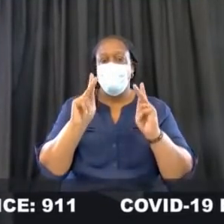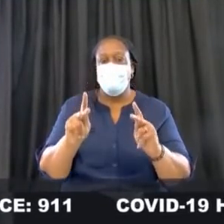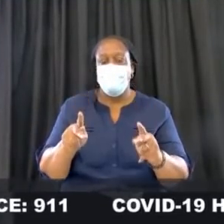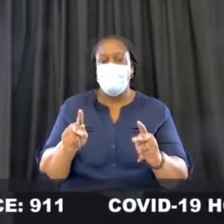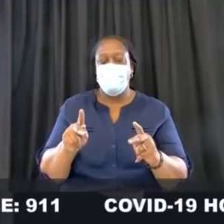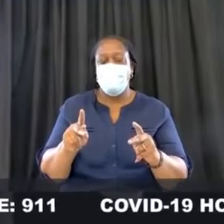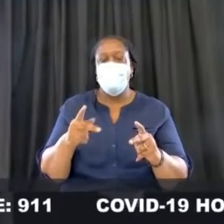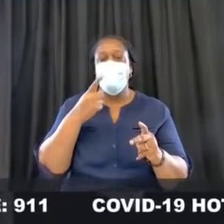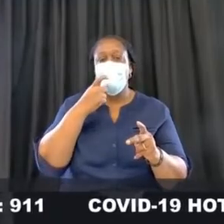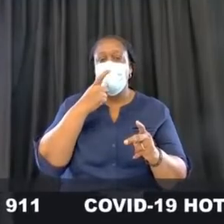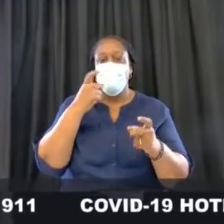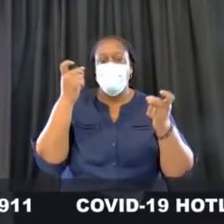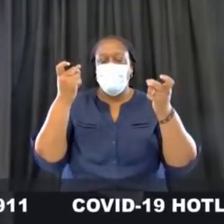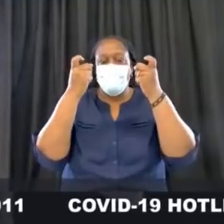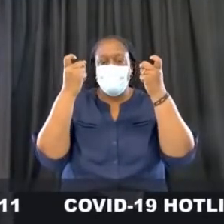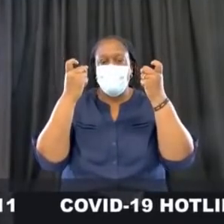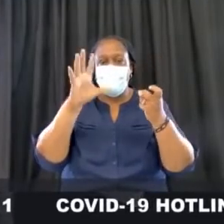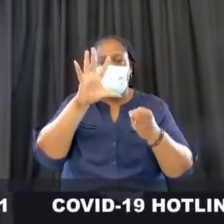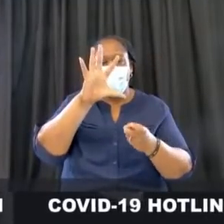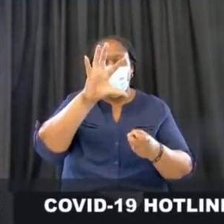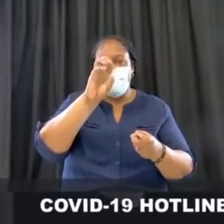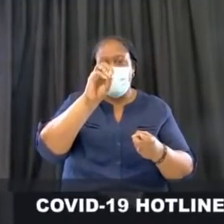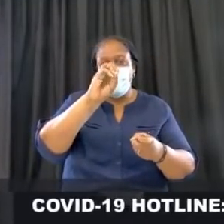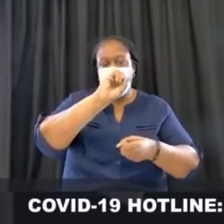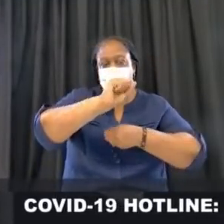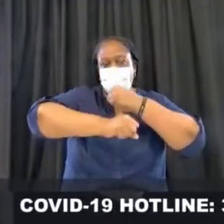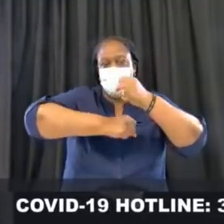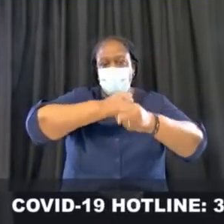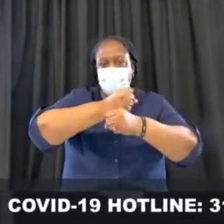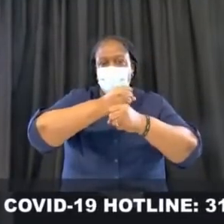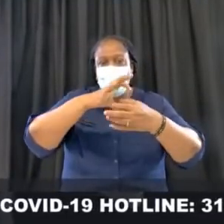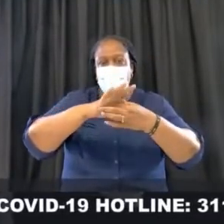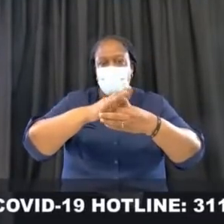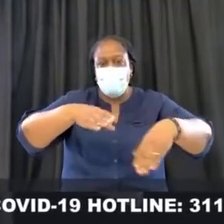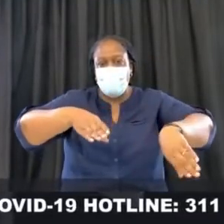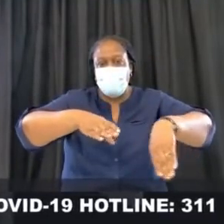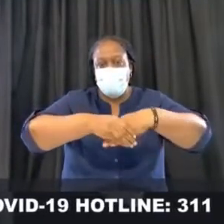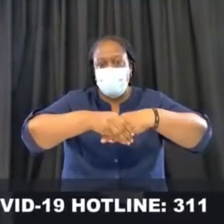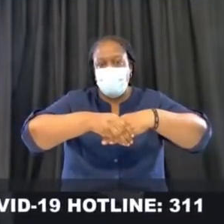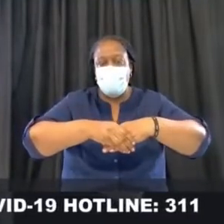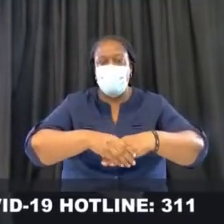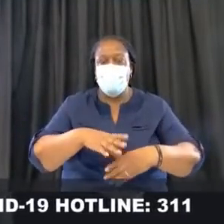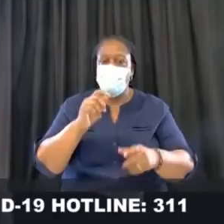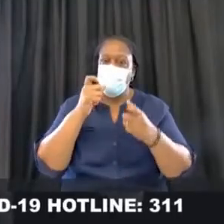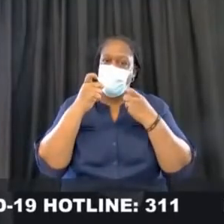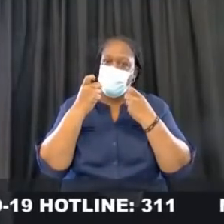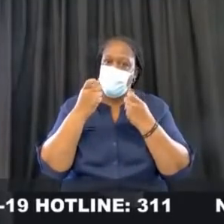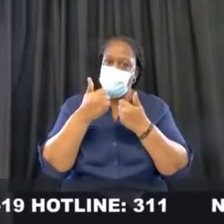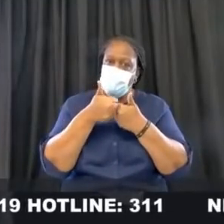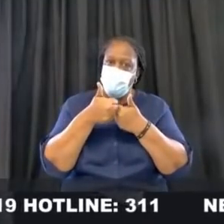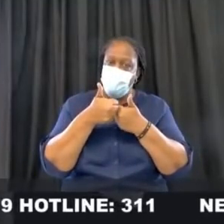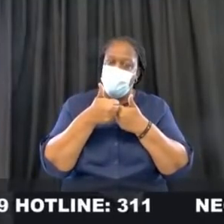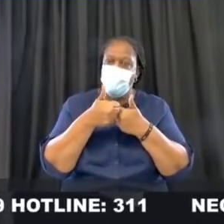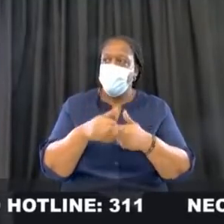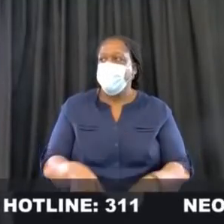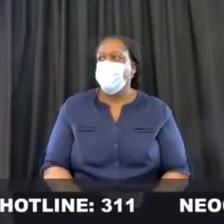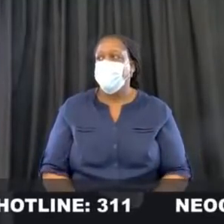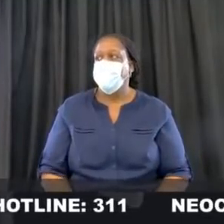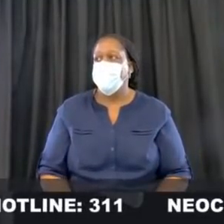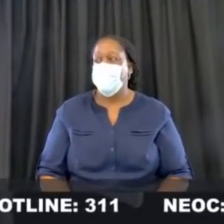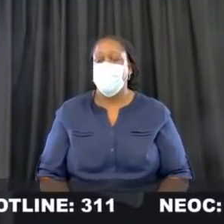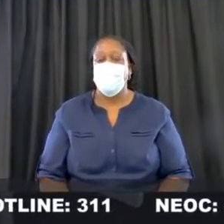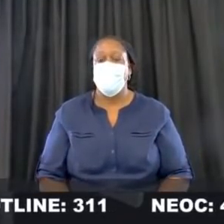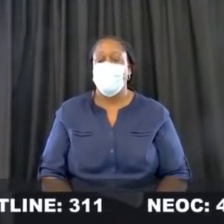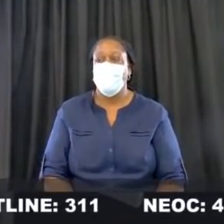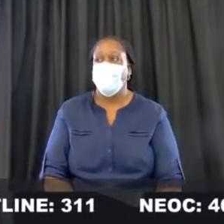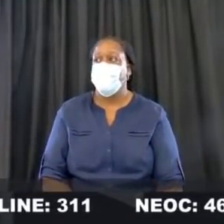50 years, 50 years of marriage, and I think this is a great example to follow. So to